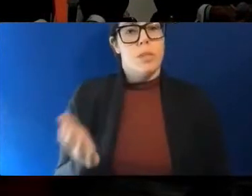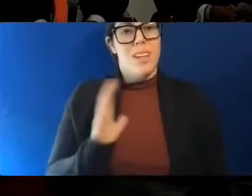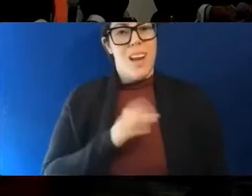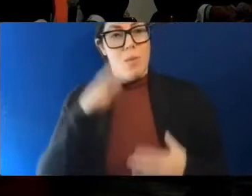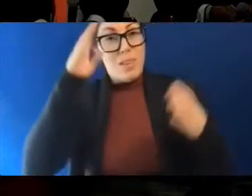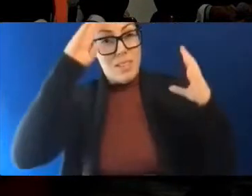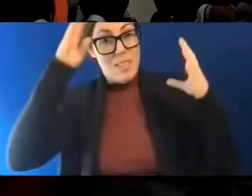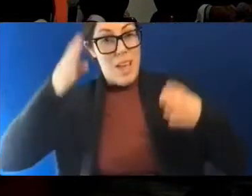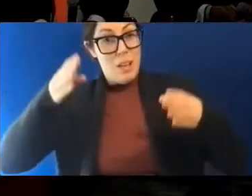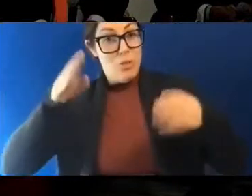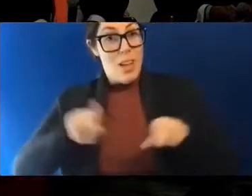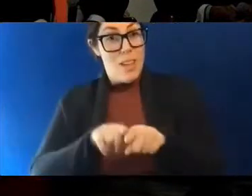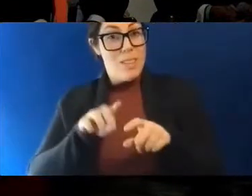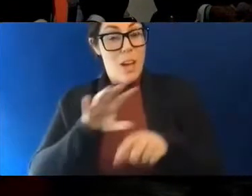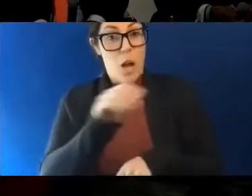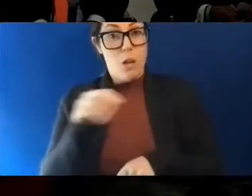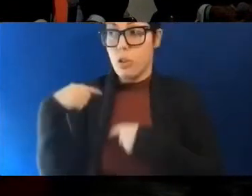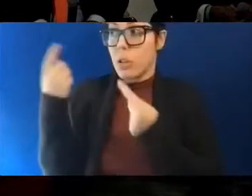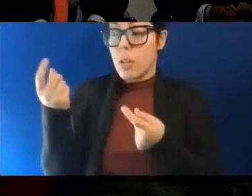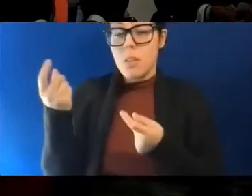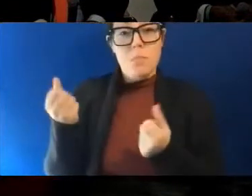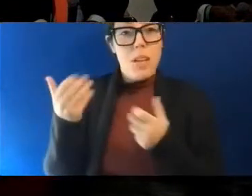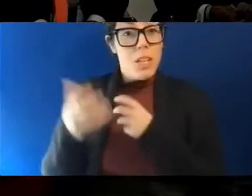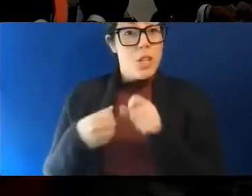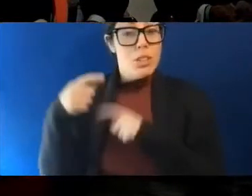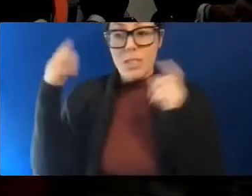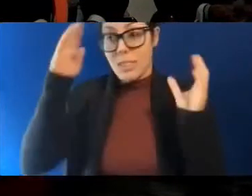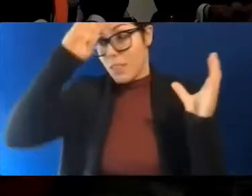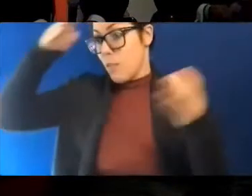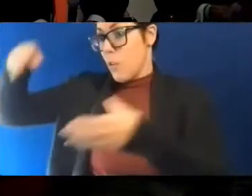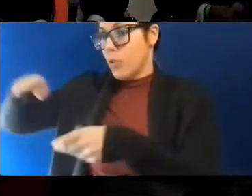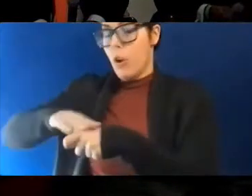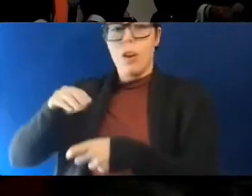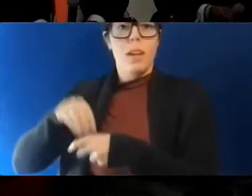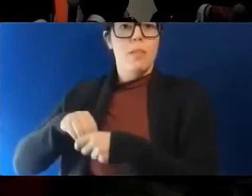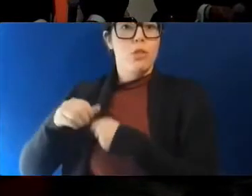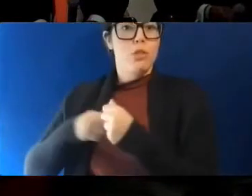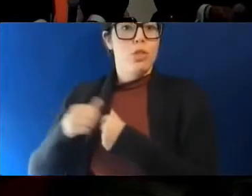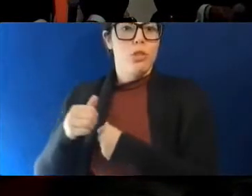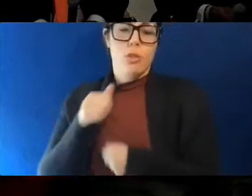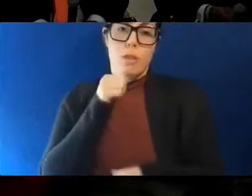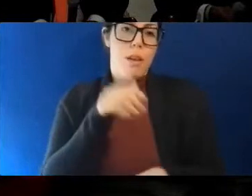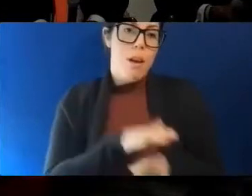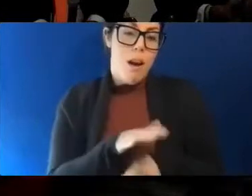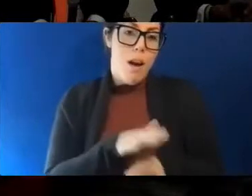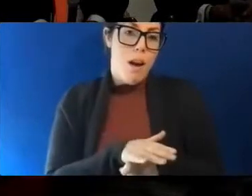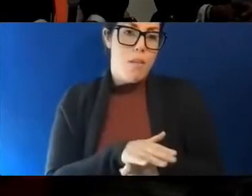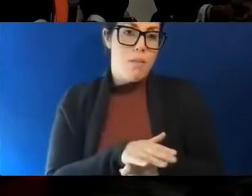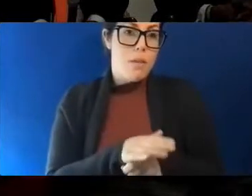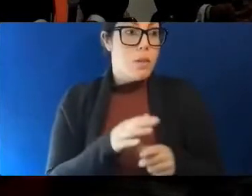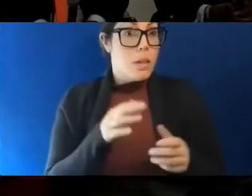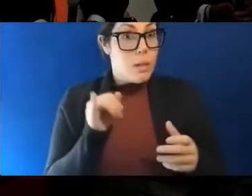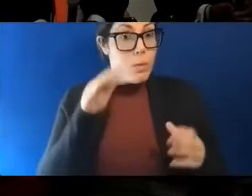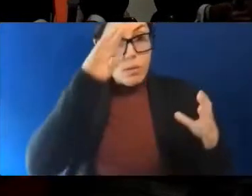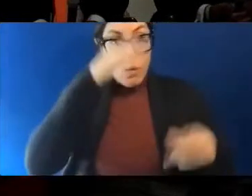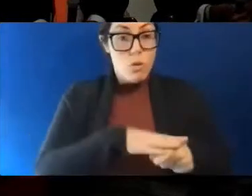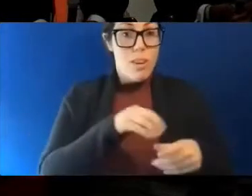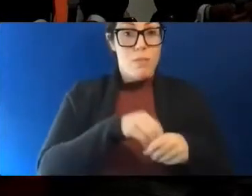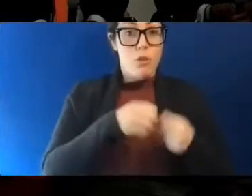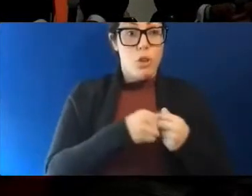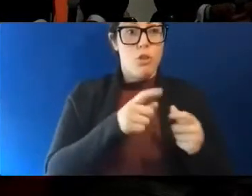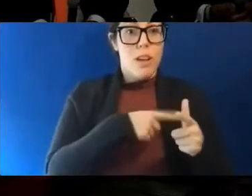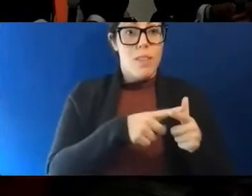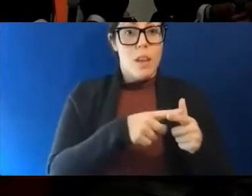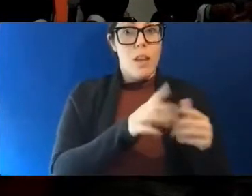attention as a country over the last decades has been focused on that infrastructure so that we can get to the financing programs. And